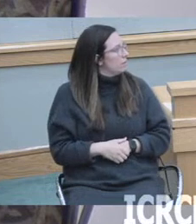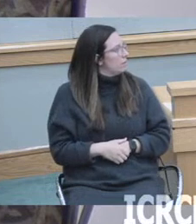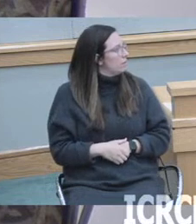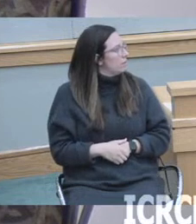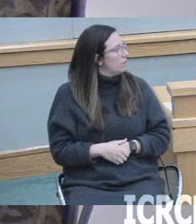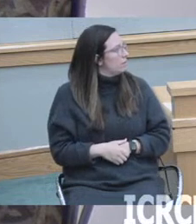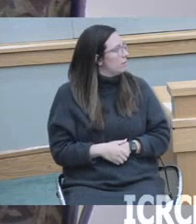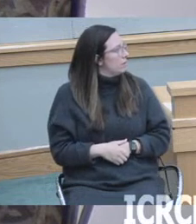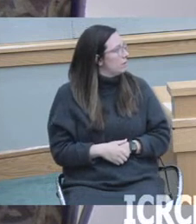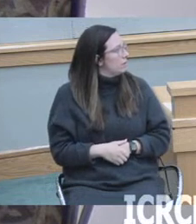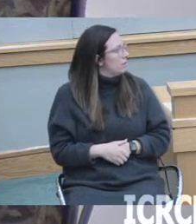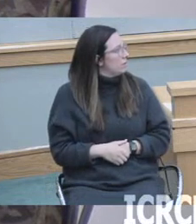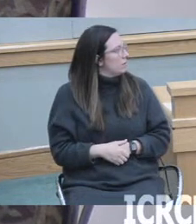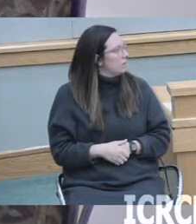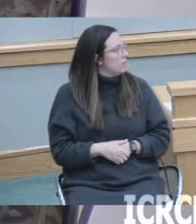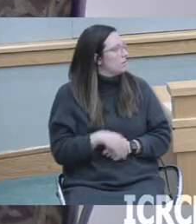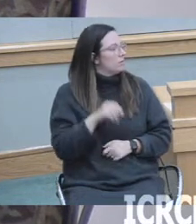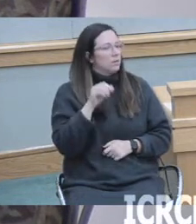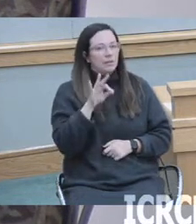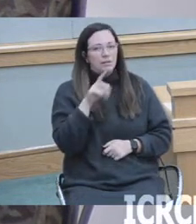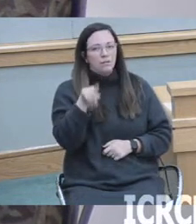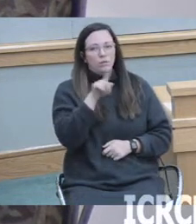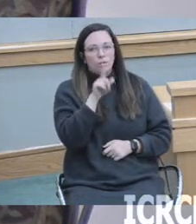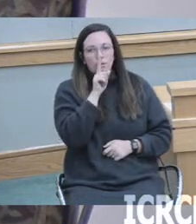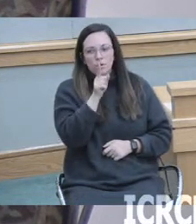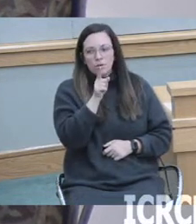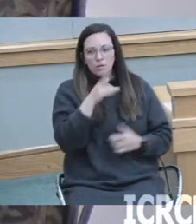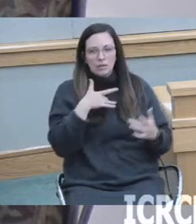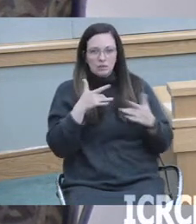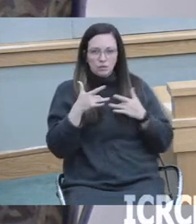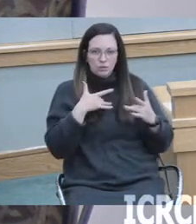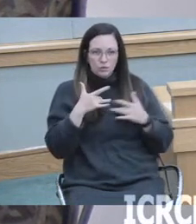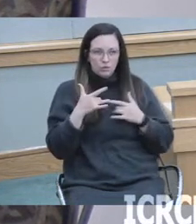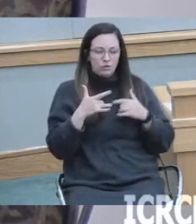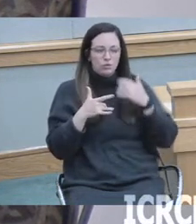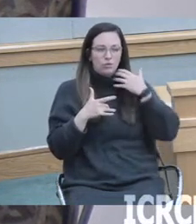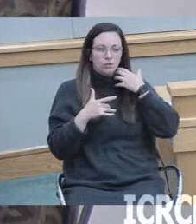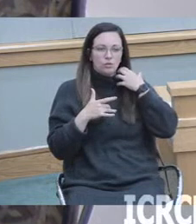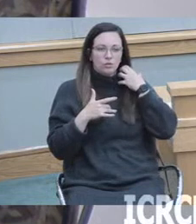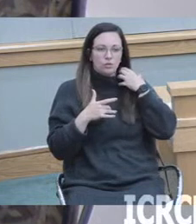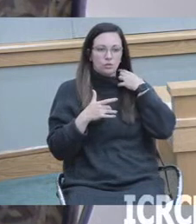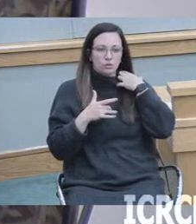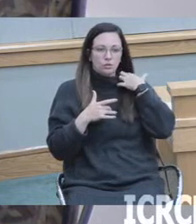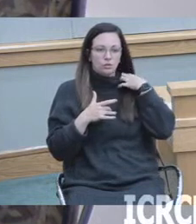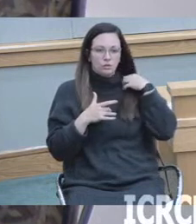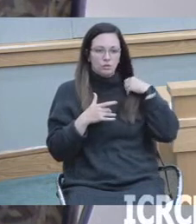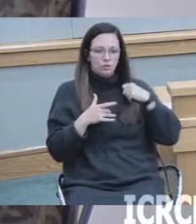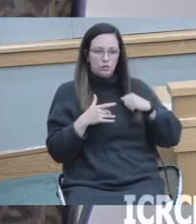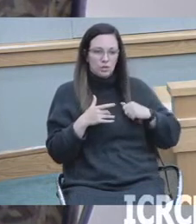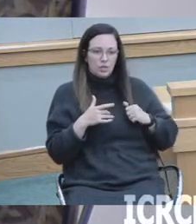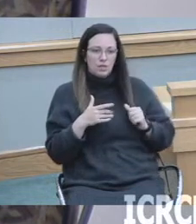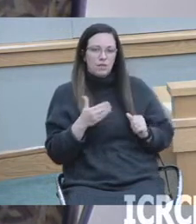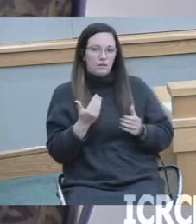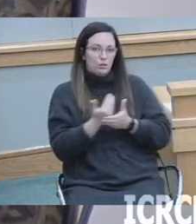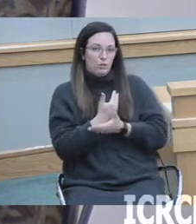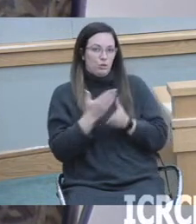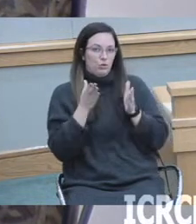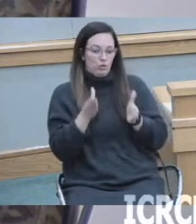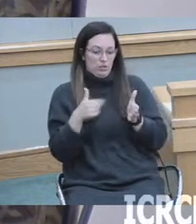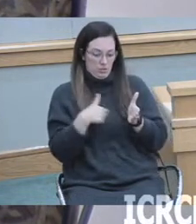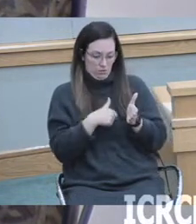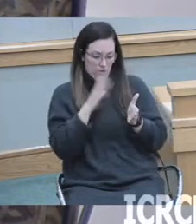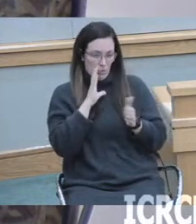In case you are concerned, the new streets that we're going to repair this year